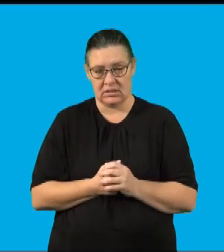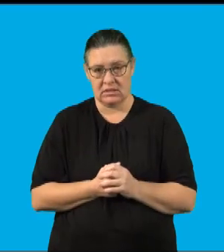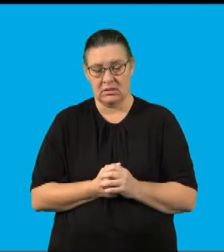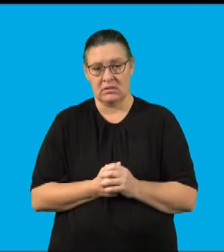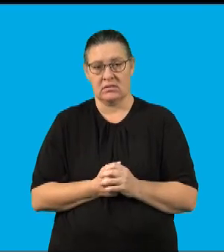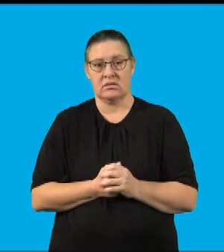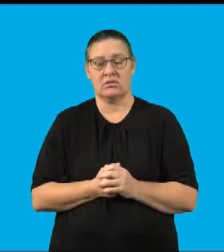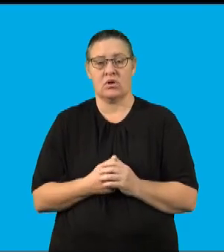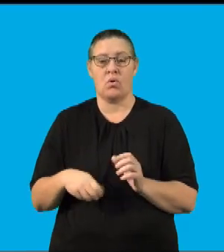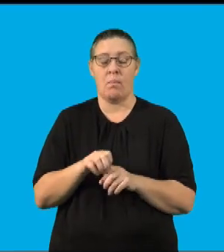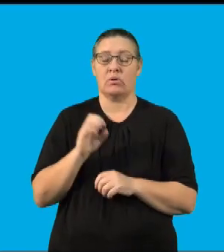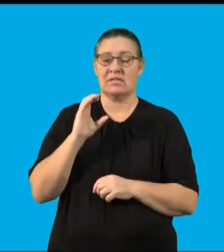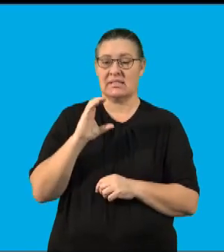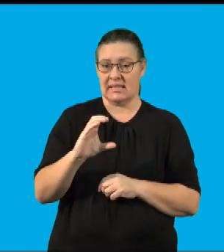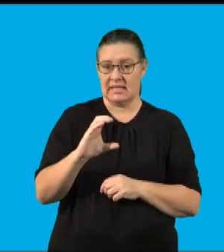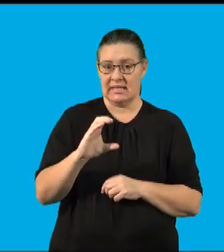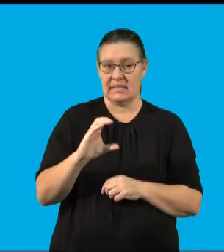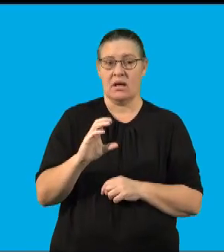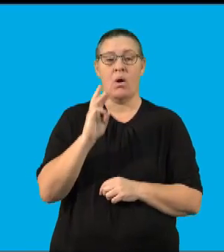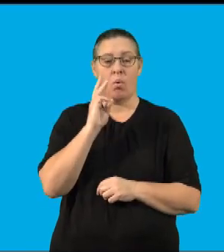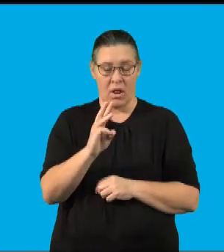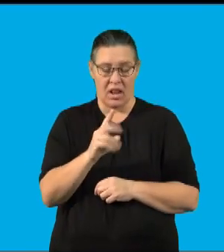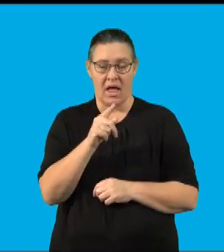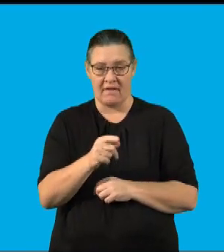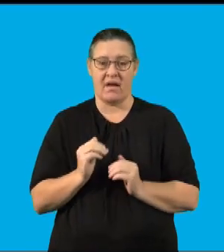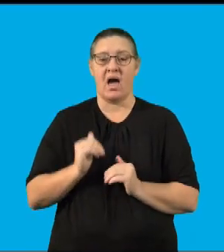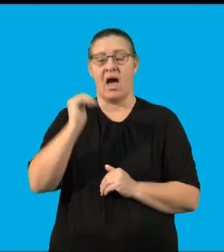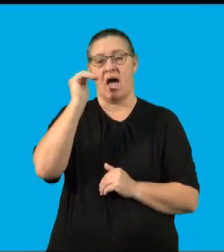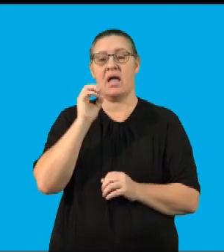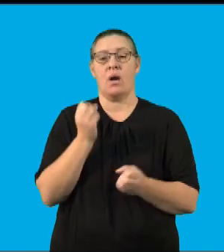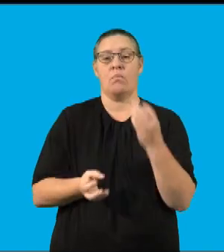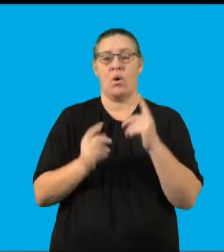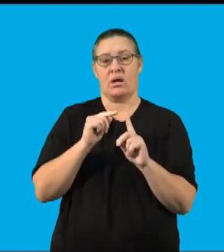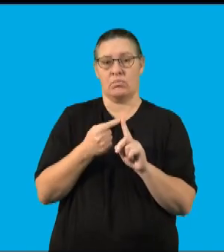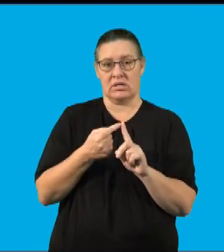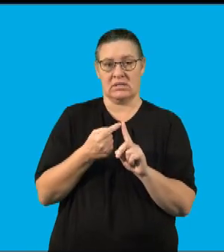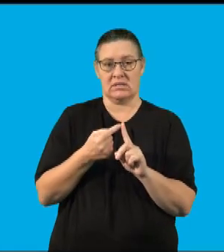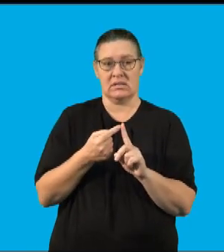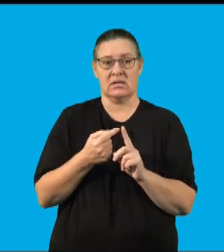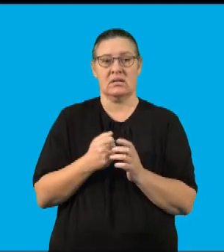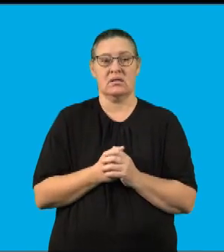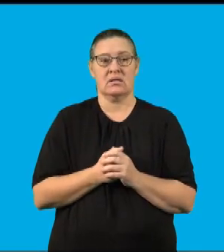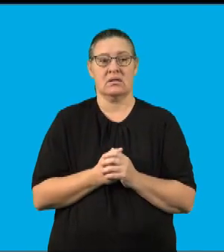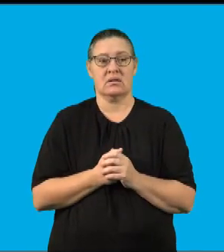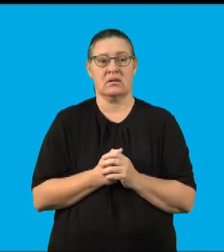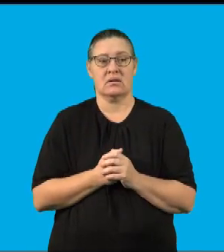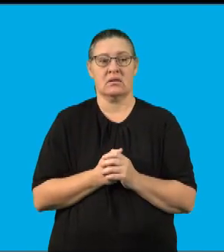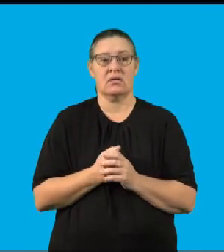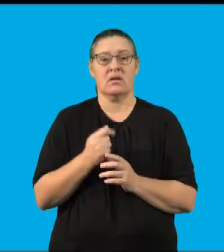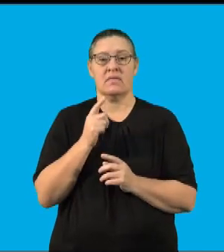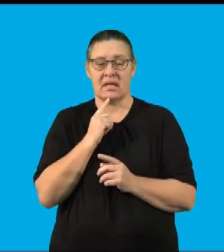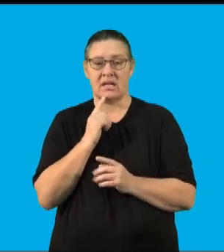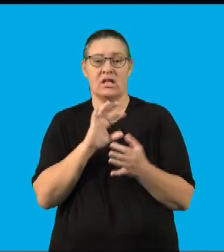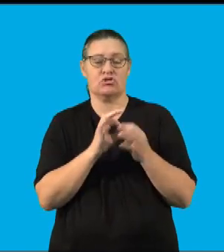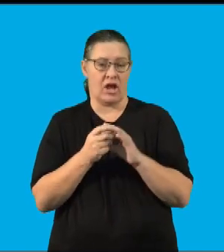boiling point. So in this case, compound C is going to be the one that has the highest boiling point. And we know the reason it is